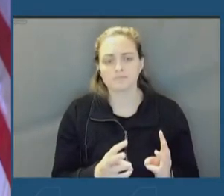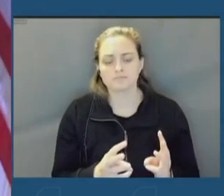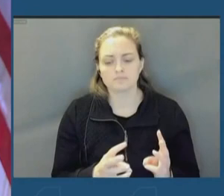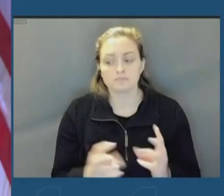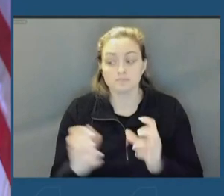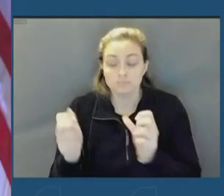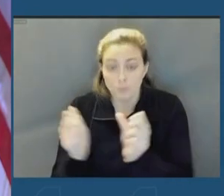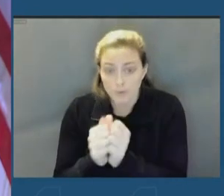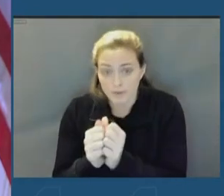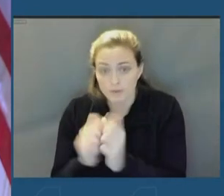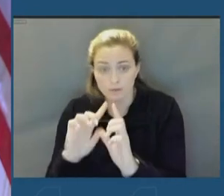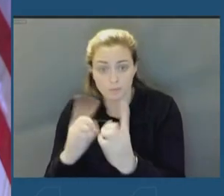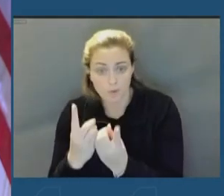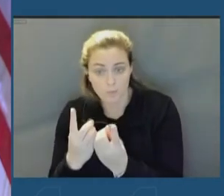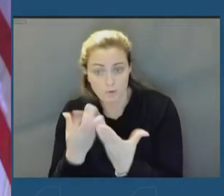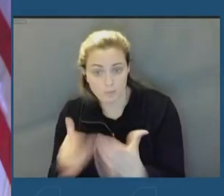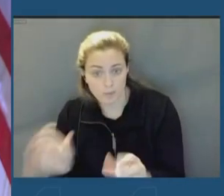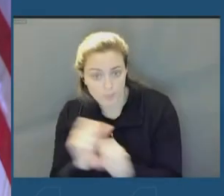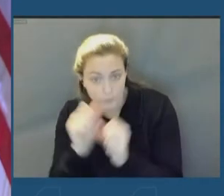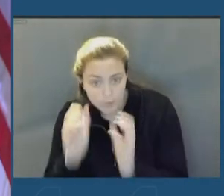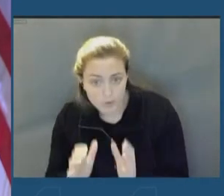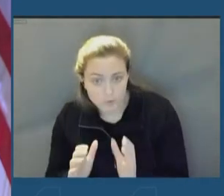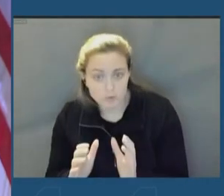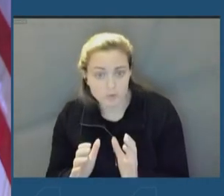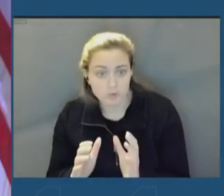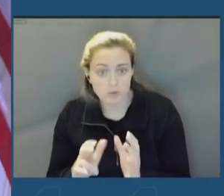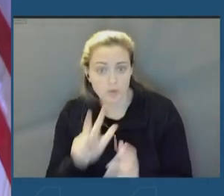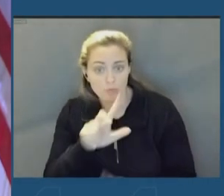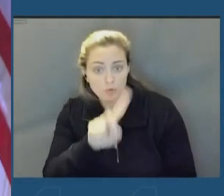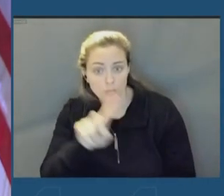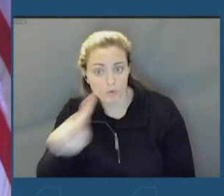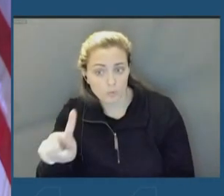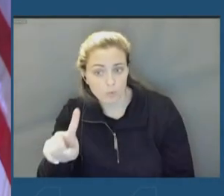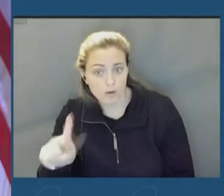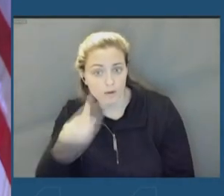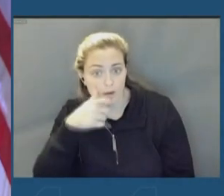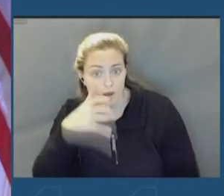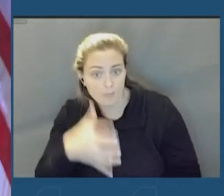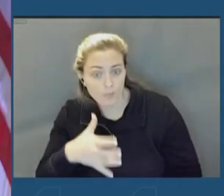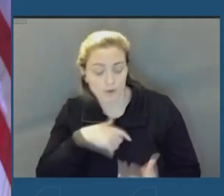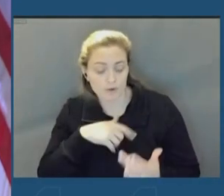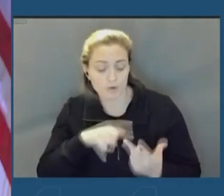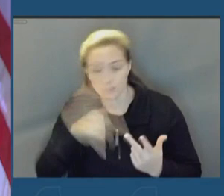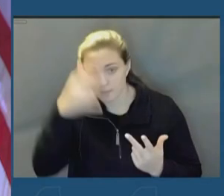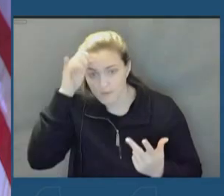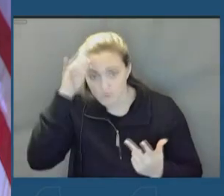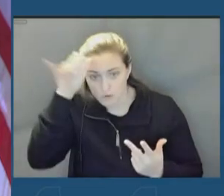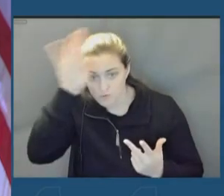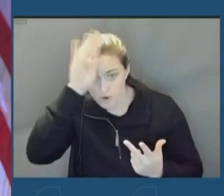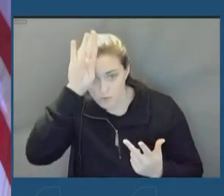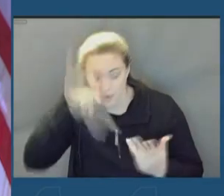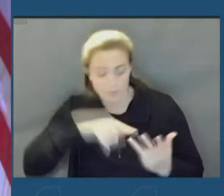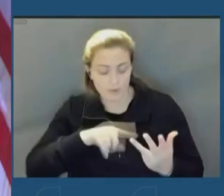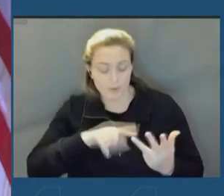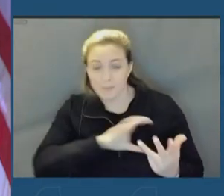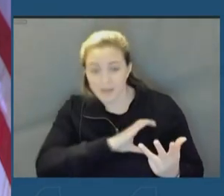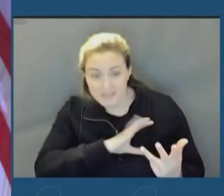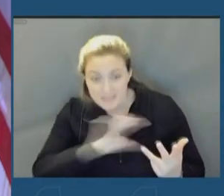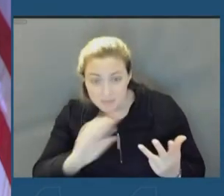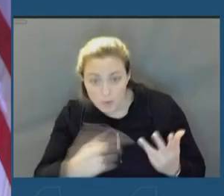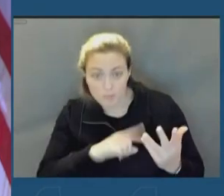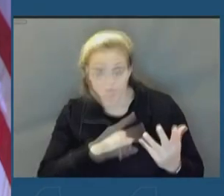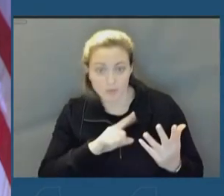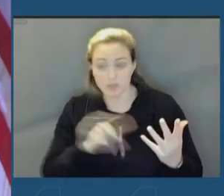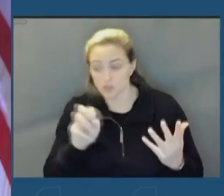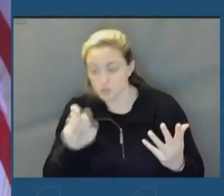of Public Works workers, 311 operators, the Buffalo Fire Department, Police Department, Sewer